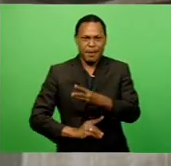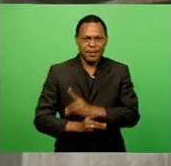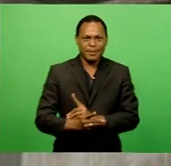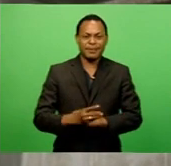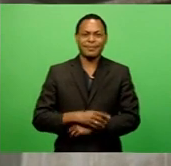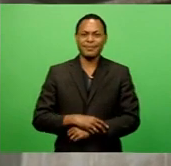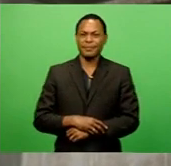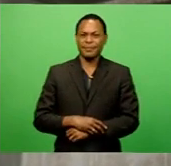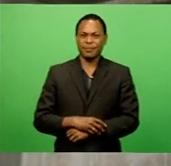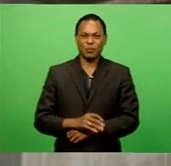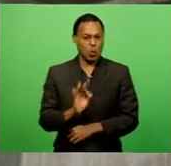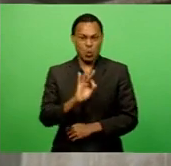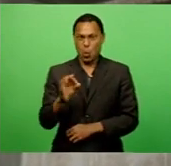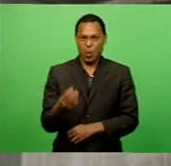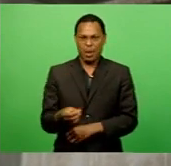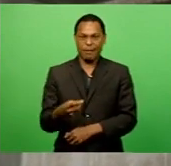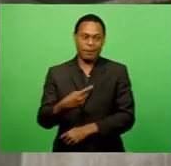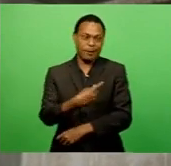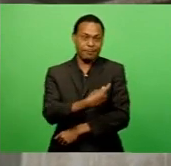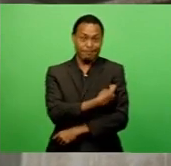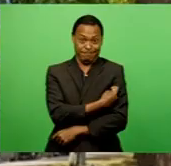have insulin, so they don't have